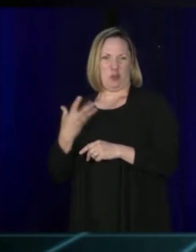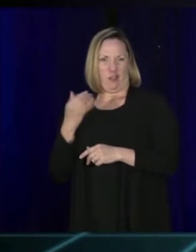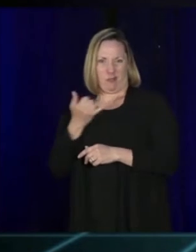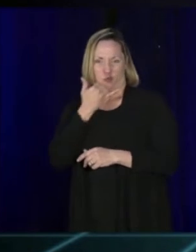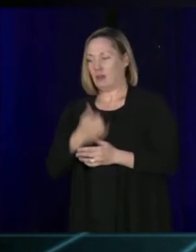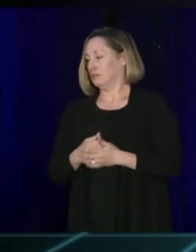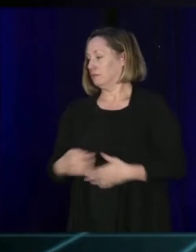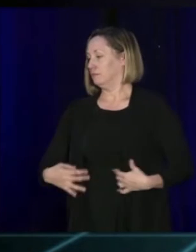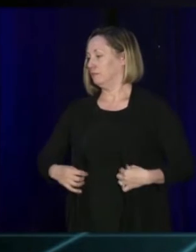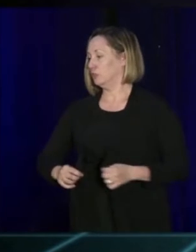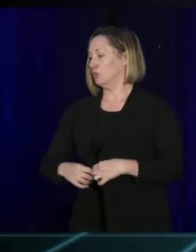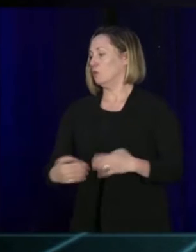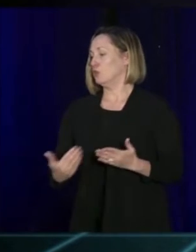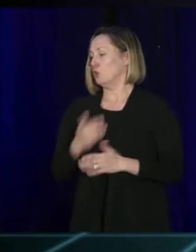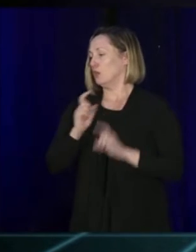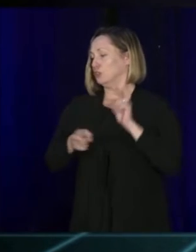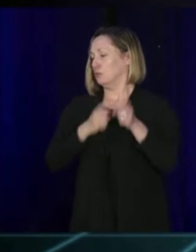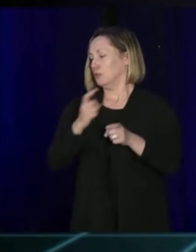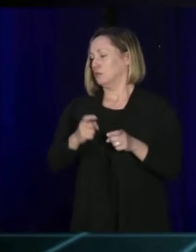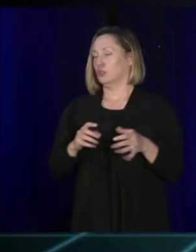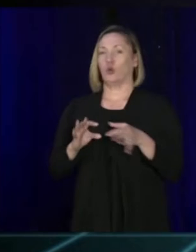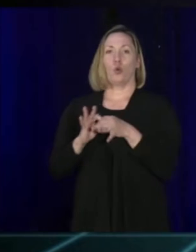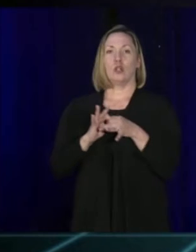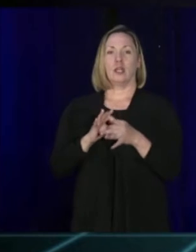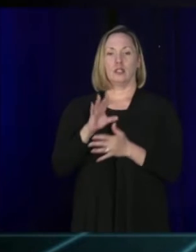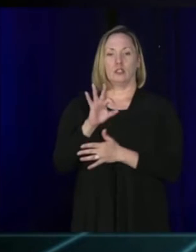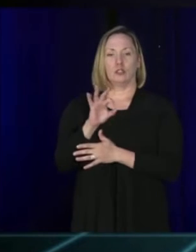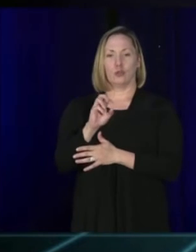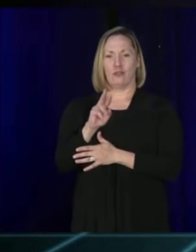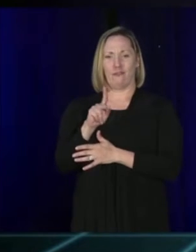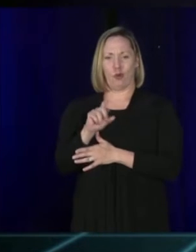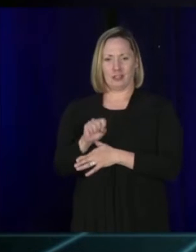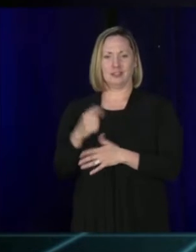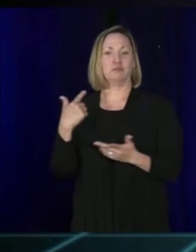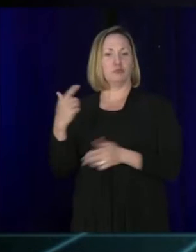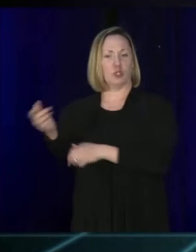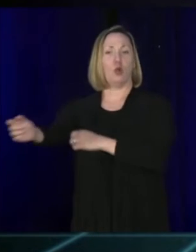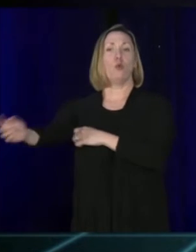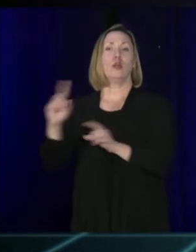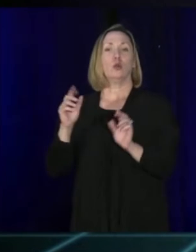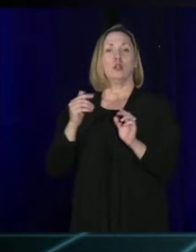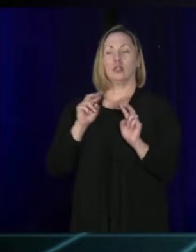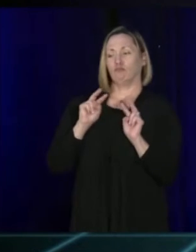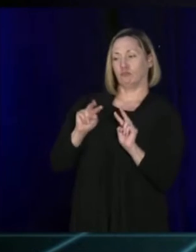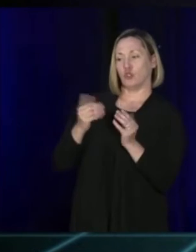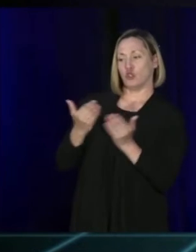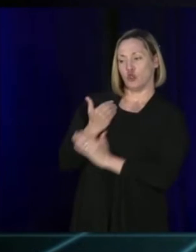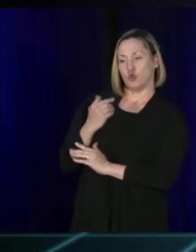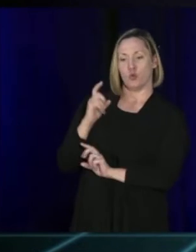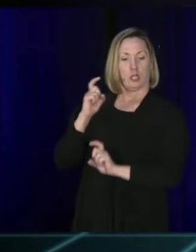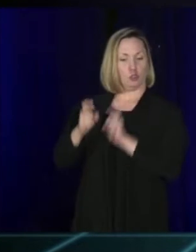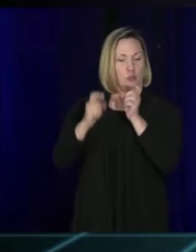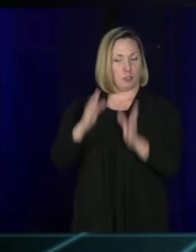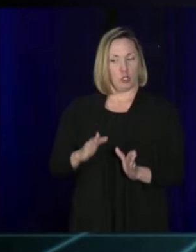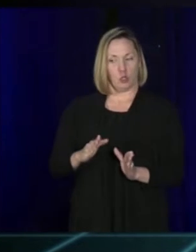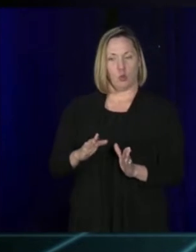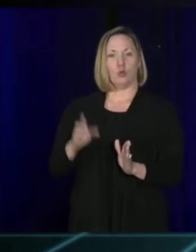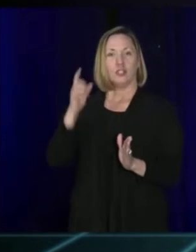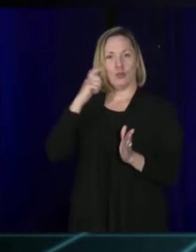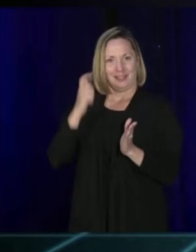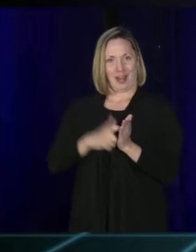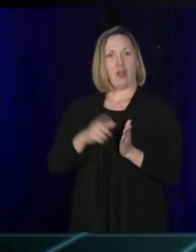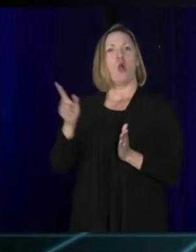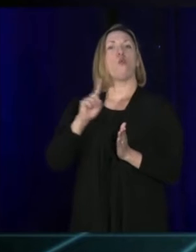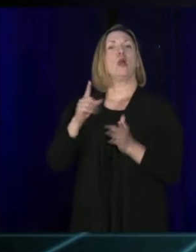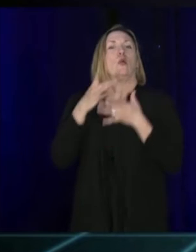forks, new contributors correlate the forks. What's actually interesting about this is when you look at new contributors, you can actually identify where interest comes from and where adoption